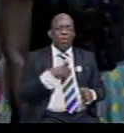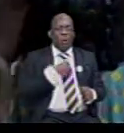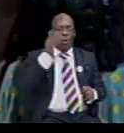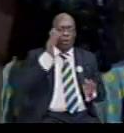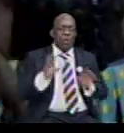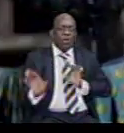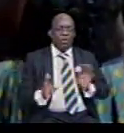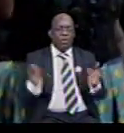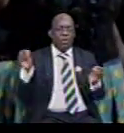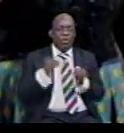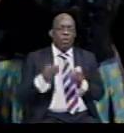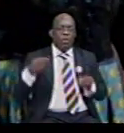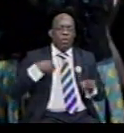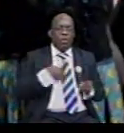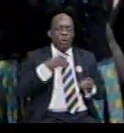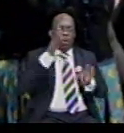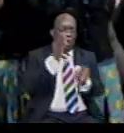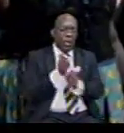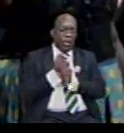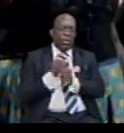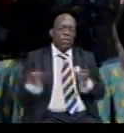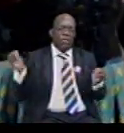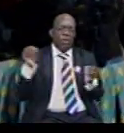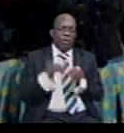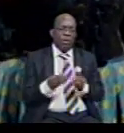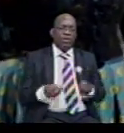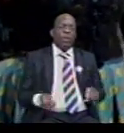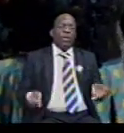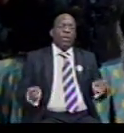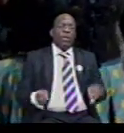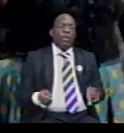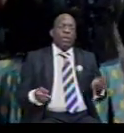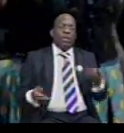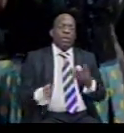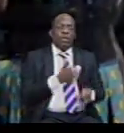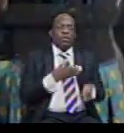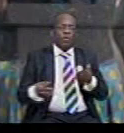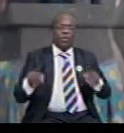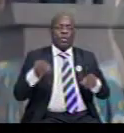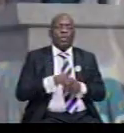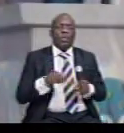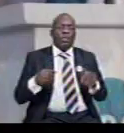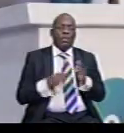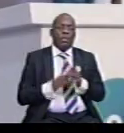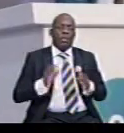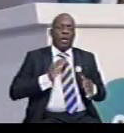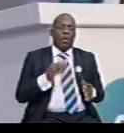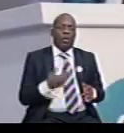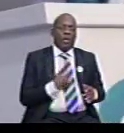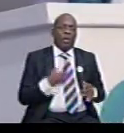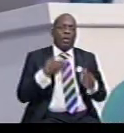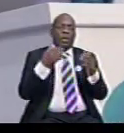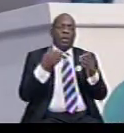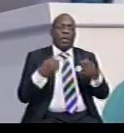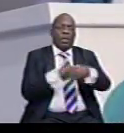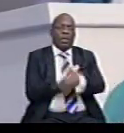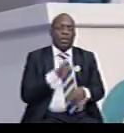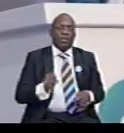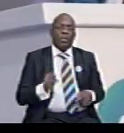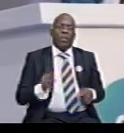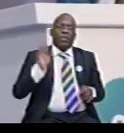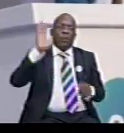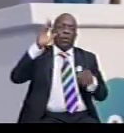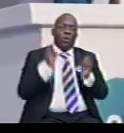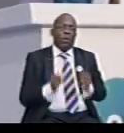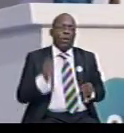will achieve more. Even in this our day, your power will be mighty in